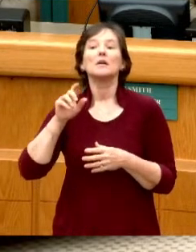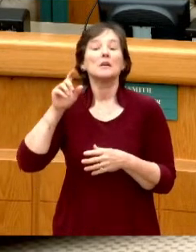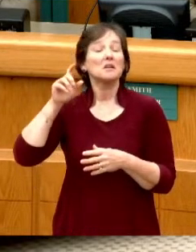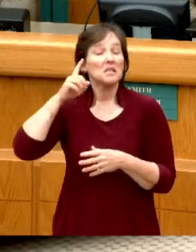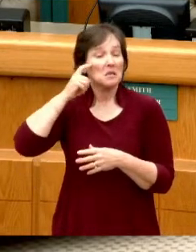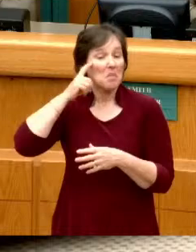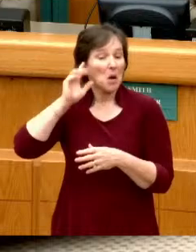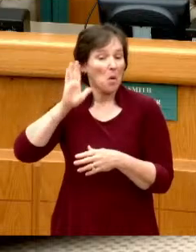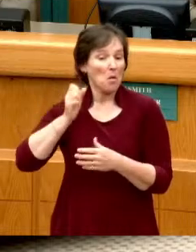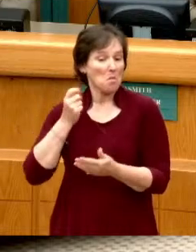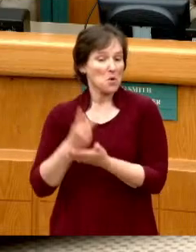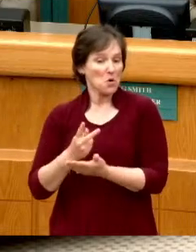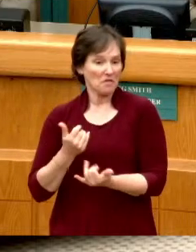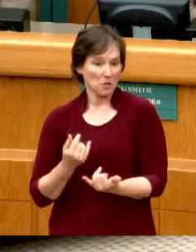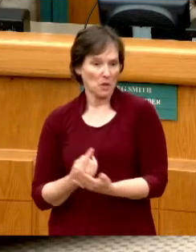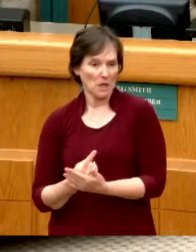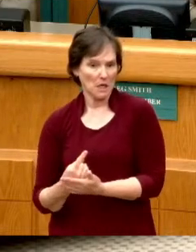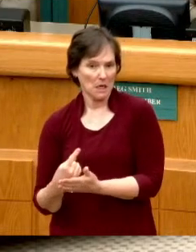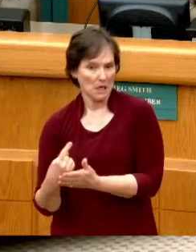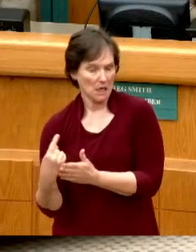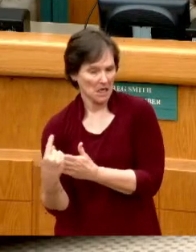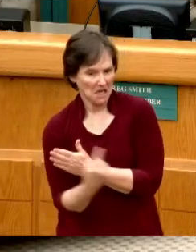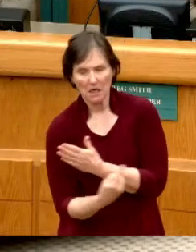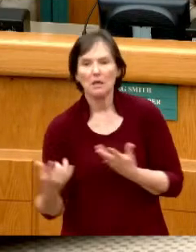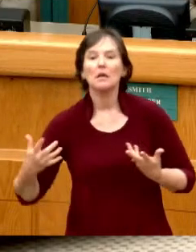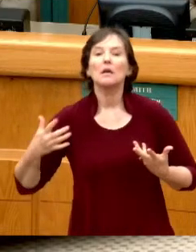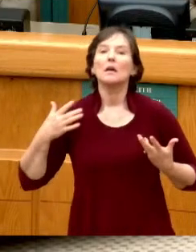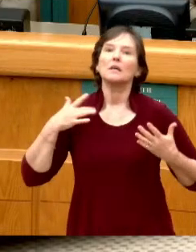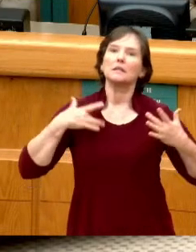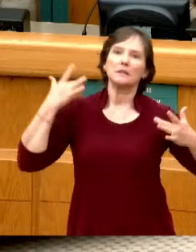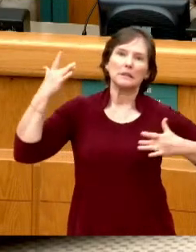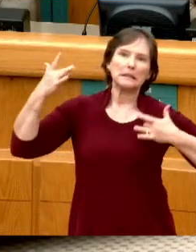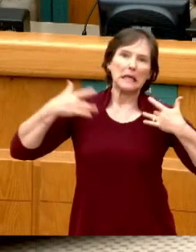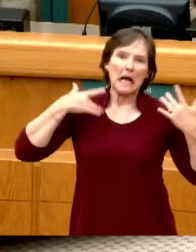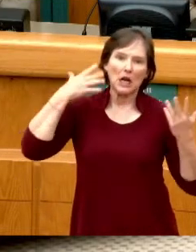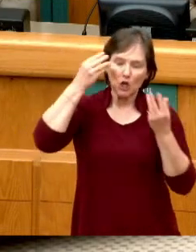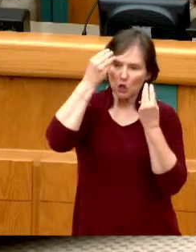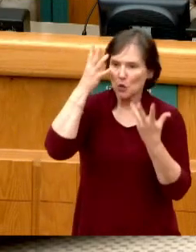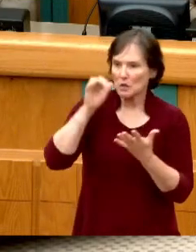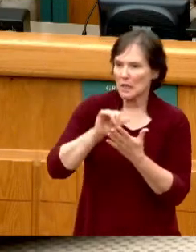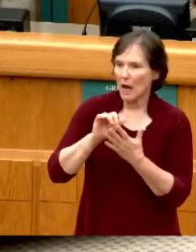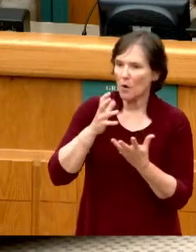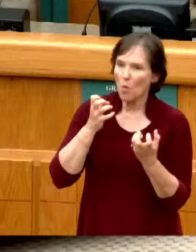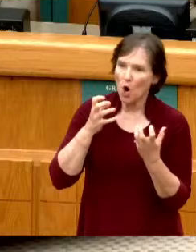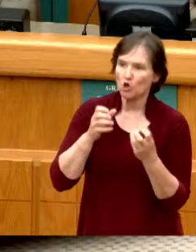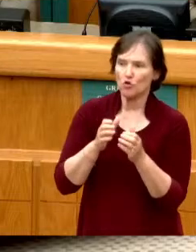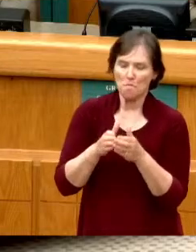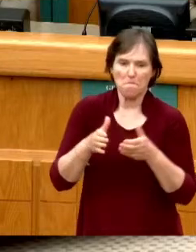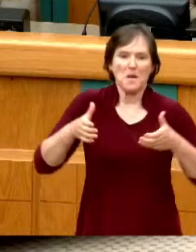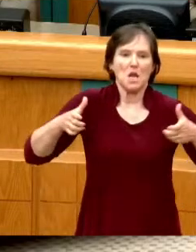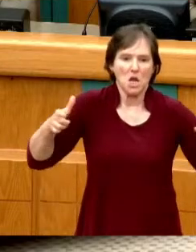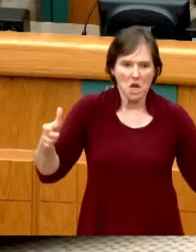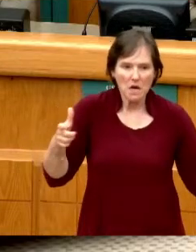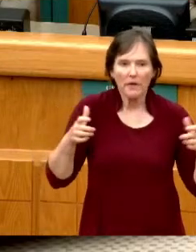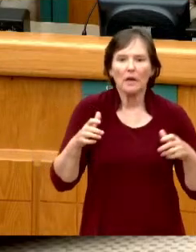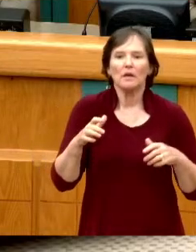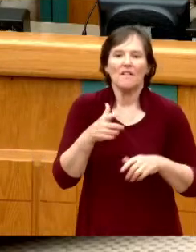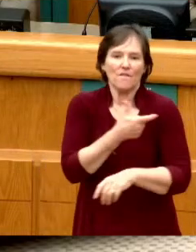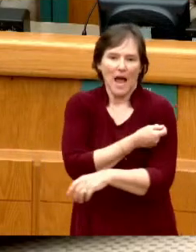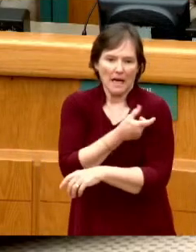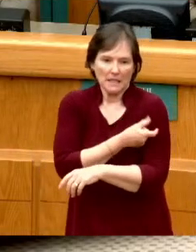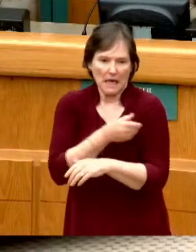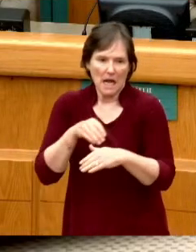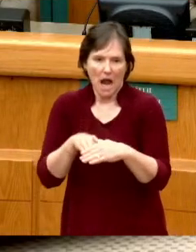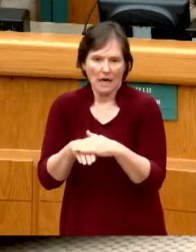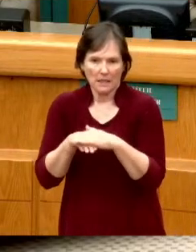city leadership, city county health, and all of those supporting our efforts to expand vaccine access. We have proven over